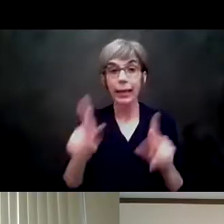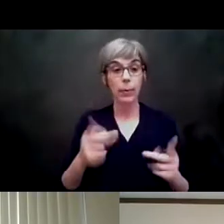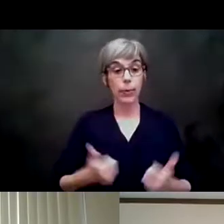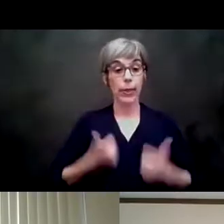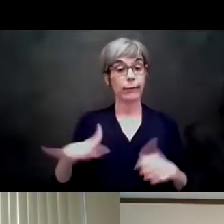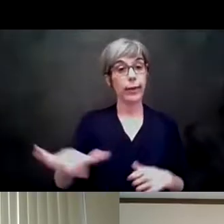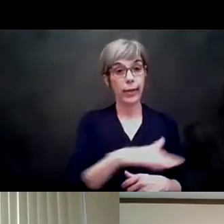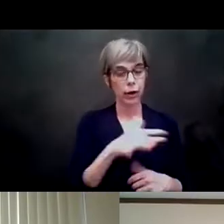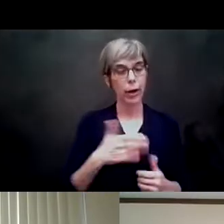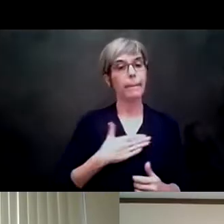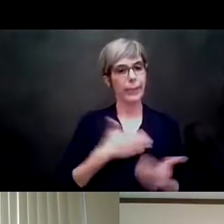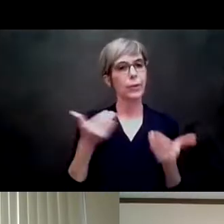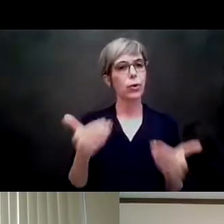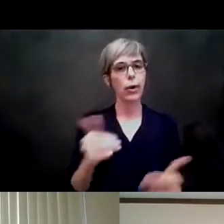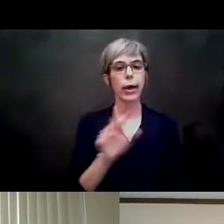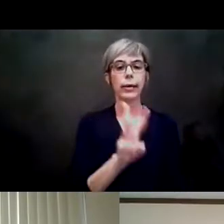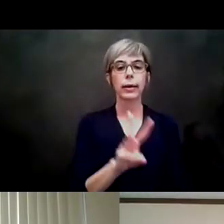at